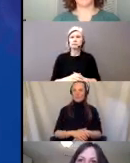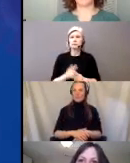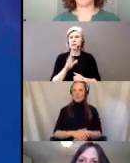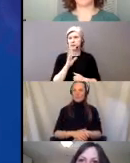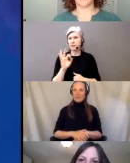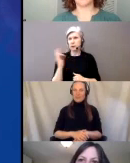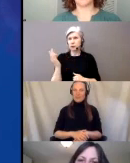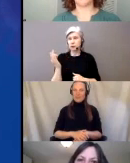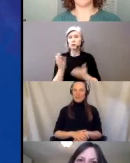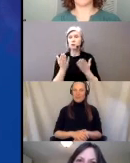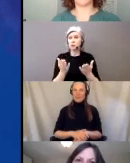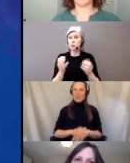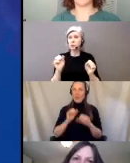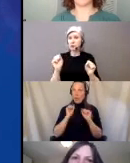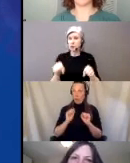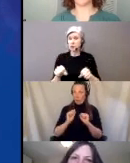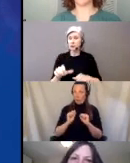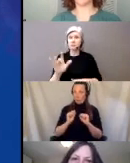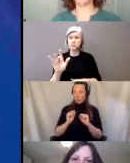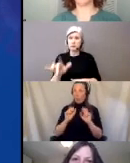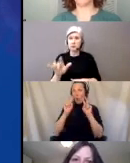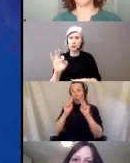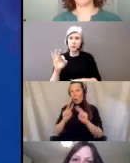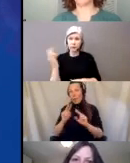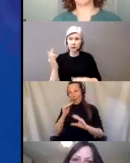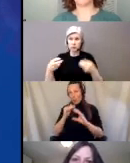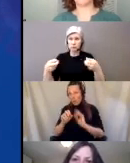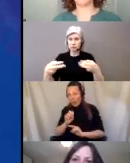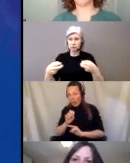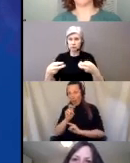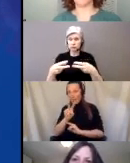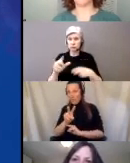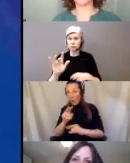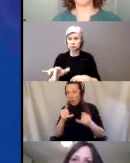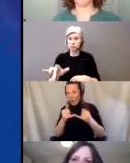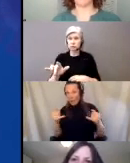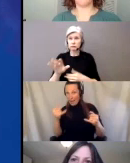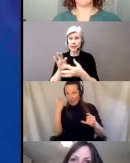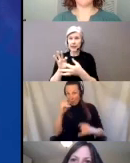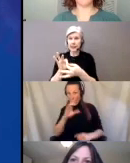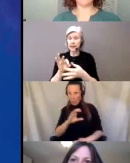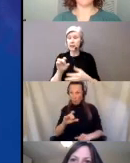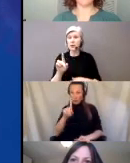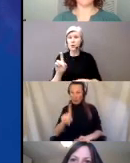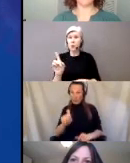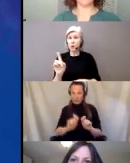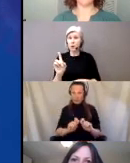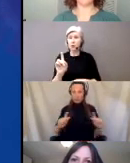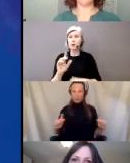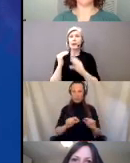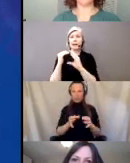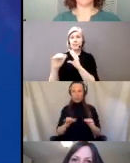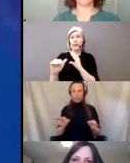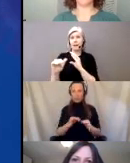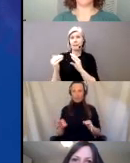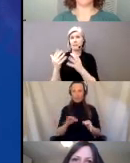will have access to the French link to the captioning in French. This was included in your email. For those who